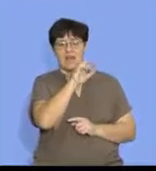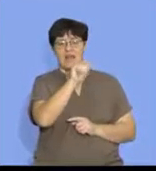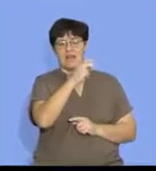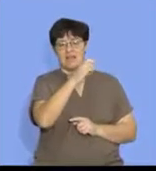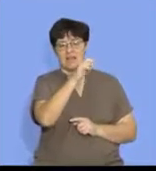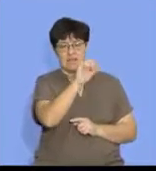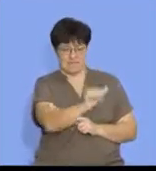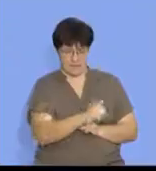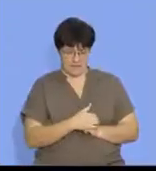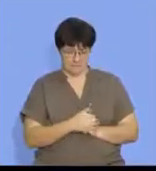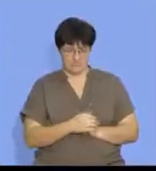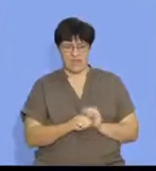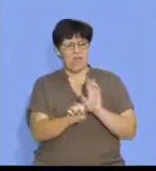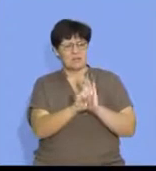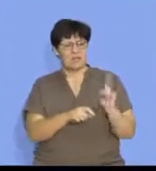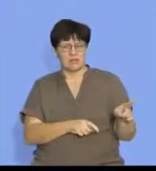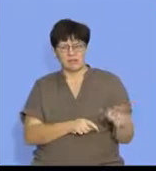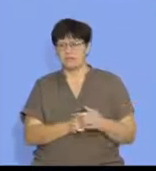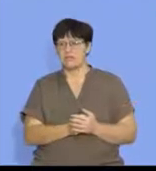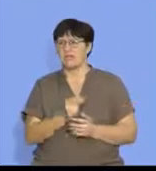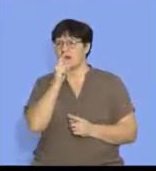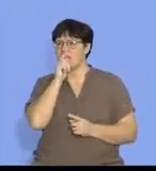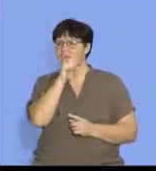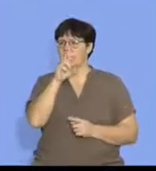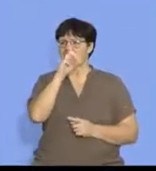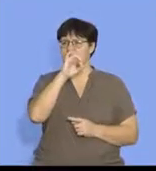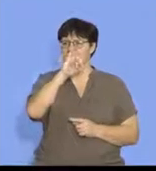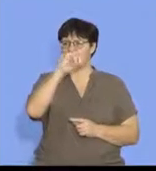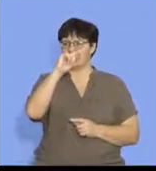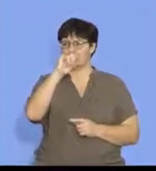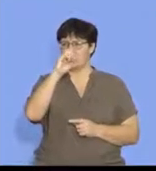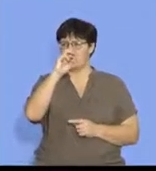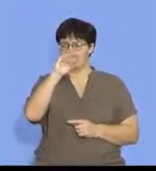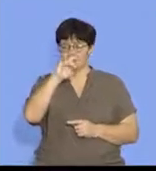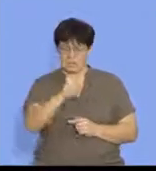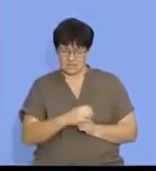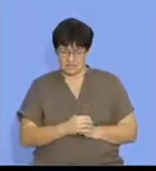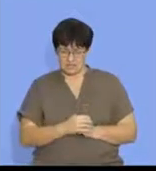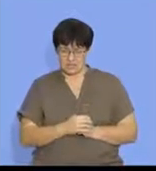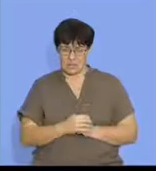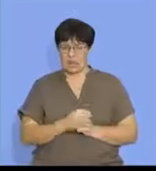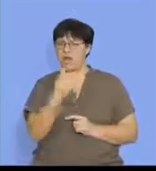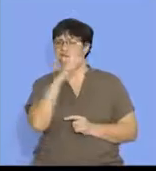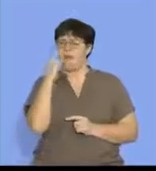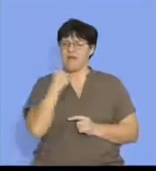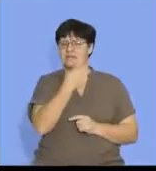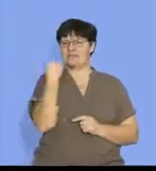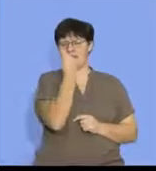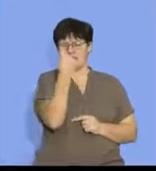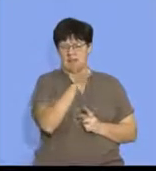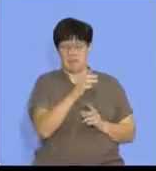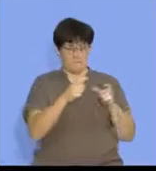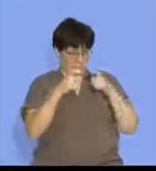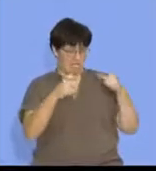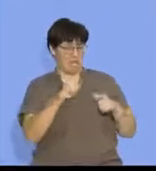over here are, you'll see at the top, are diatoms because they're nice and single ones, or really, really big ones